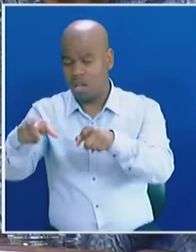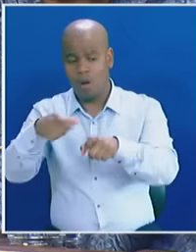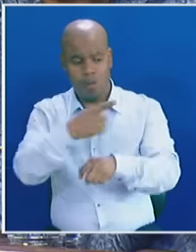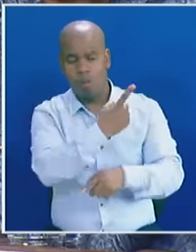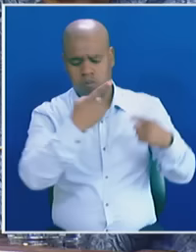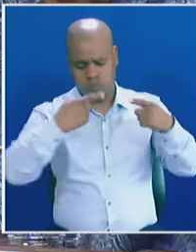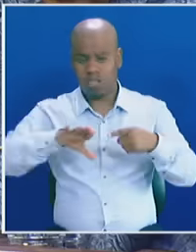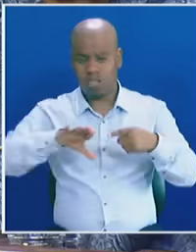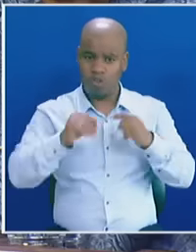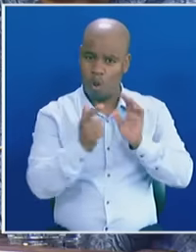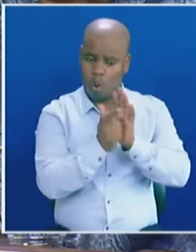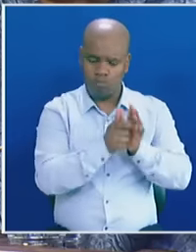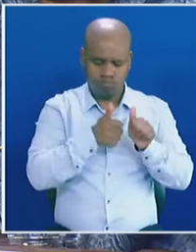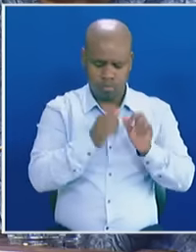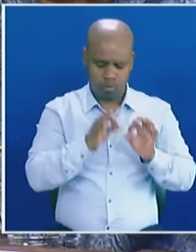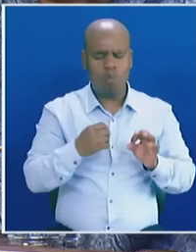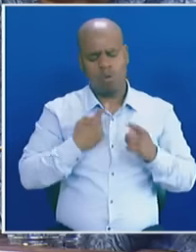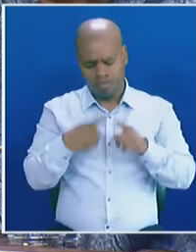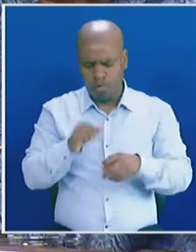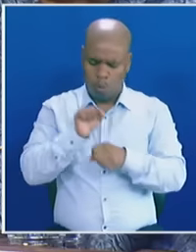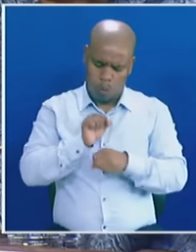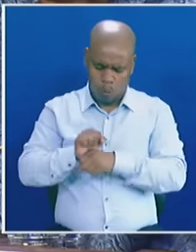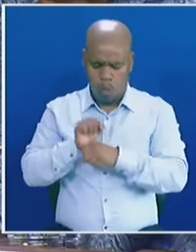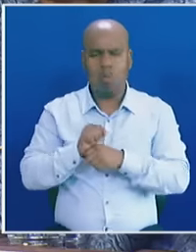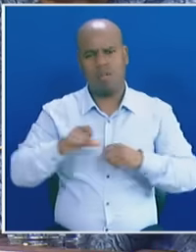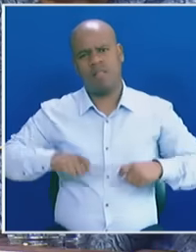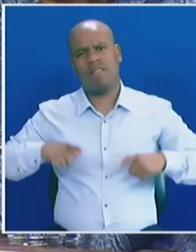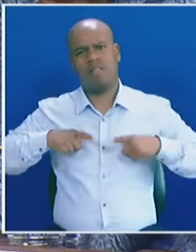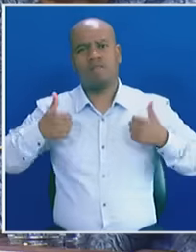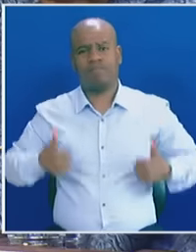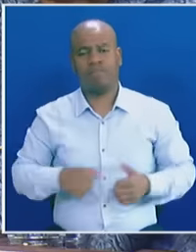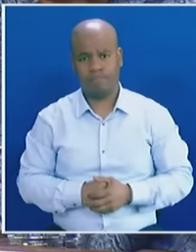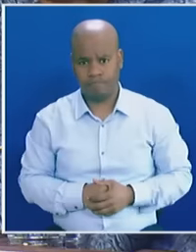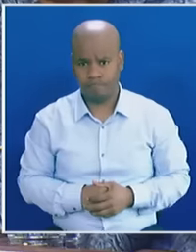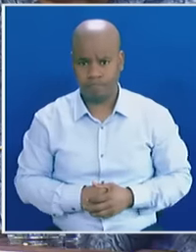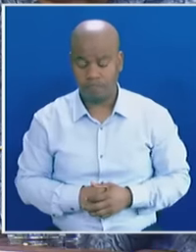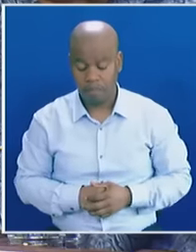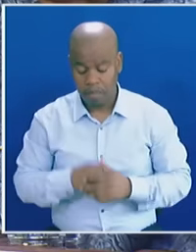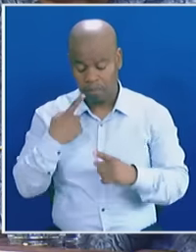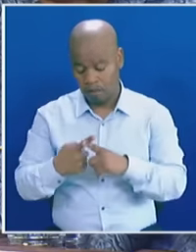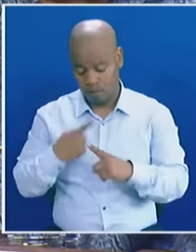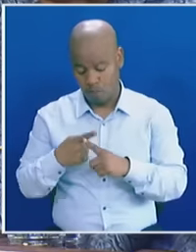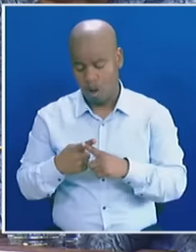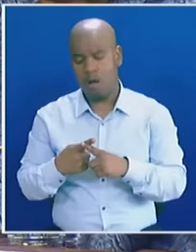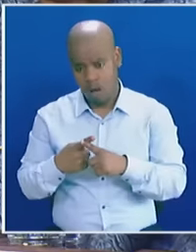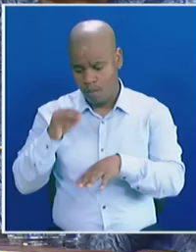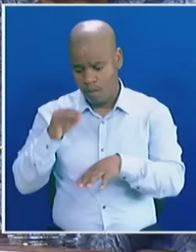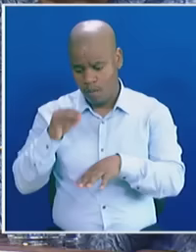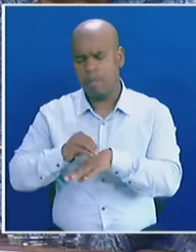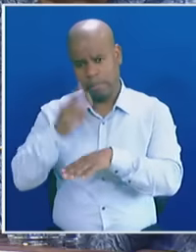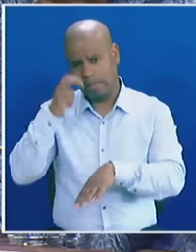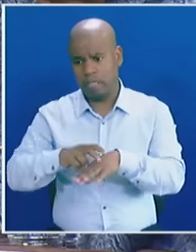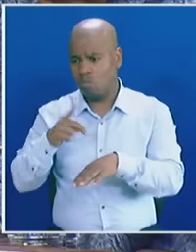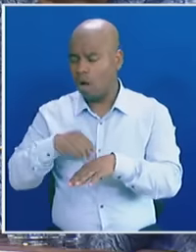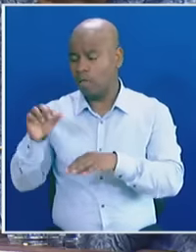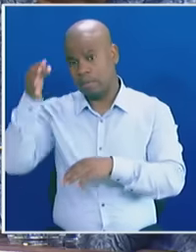this country and trying to make a living. Bringing an end to xenophobia requires a multi-pronged approach, and state security